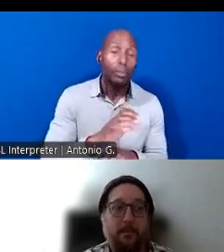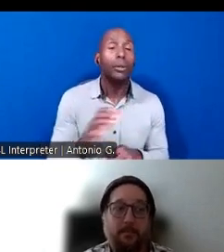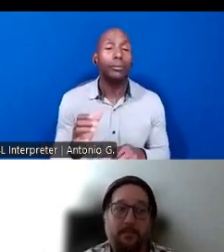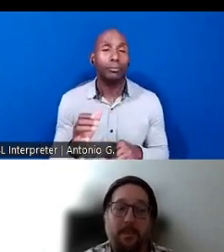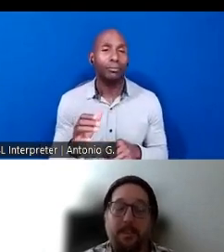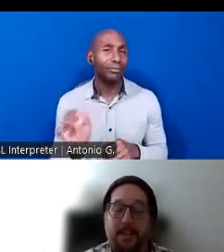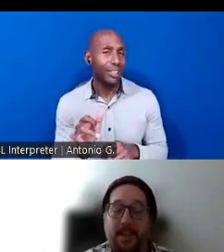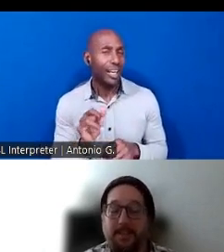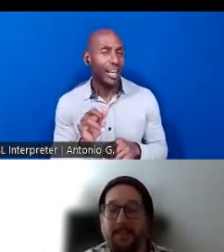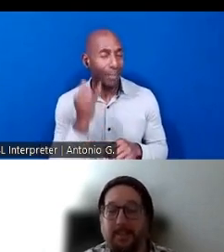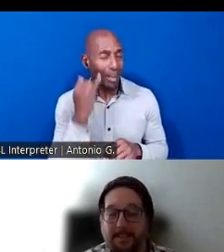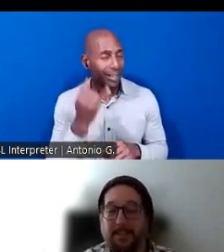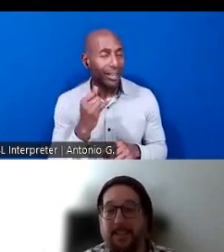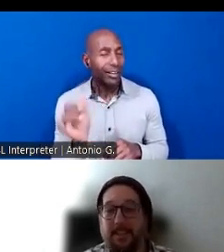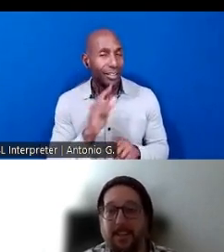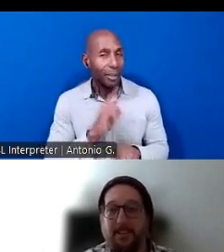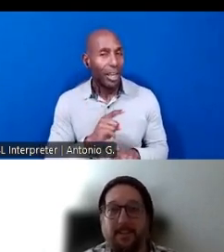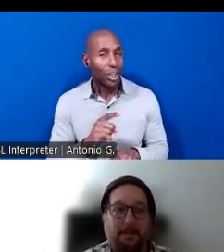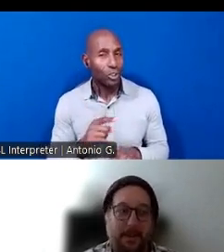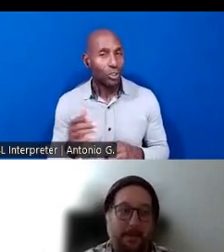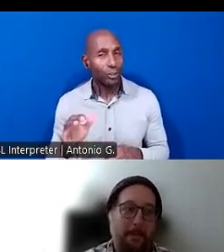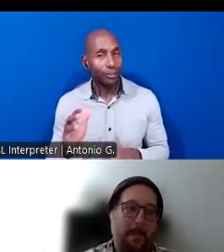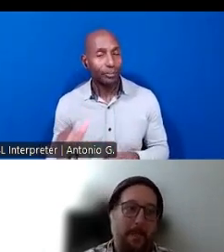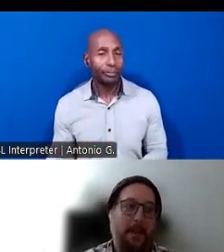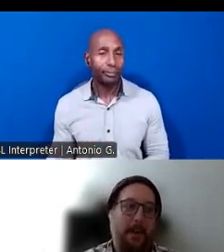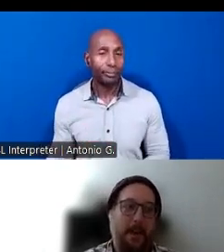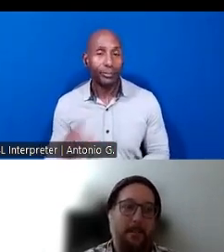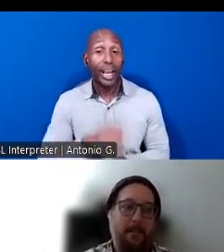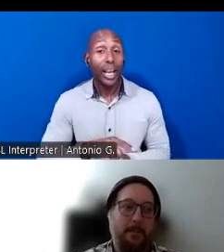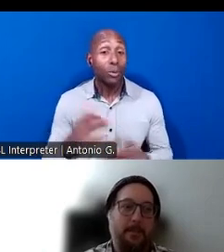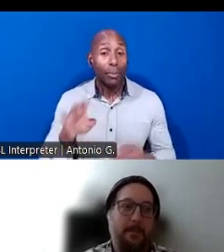So in this case, the answer is B.